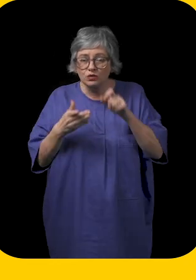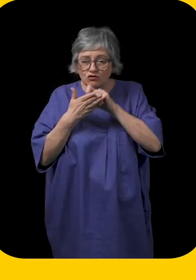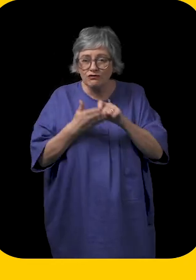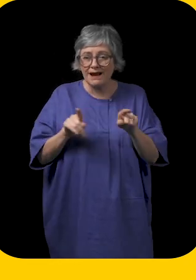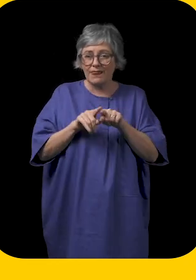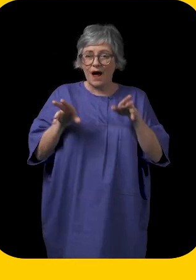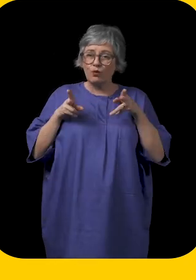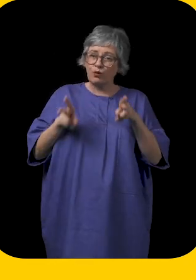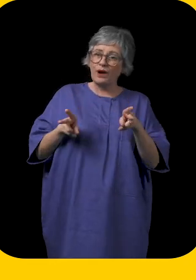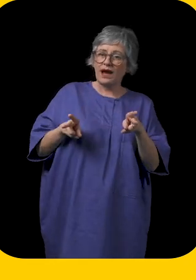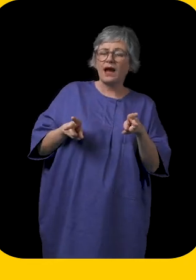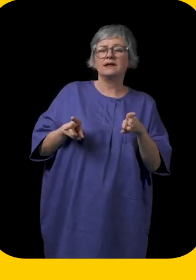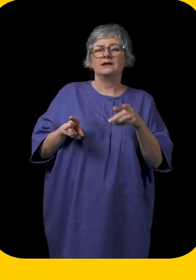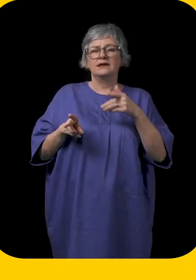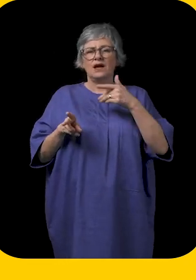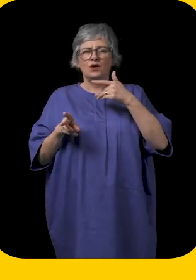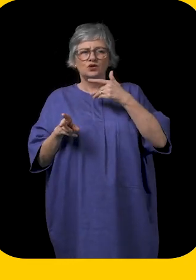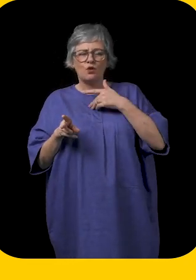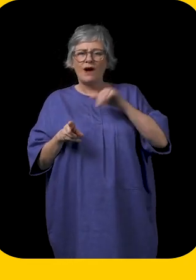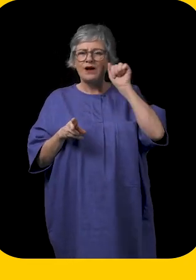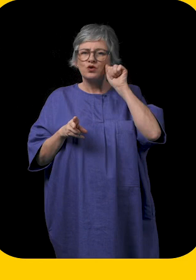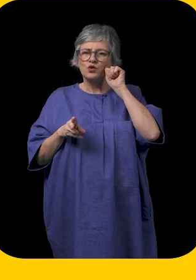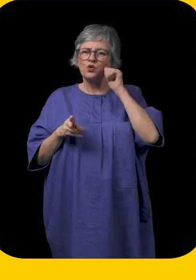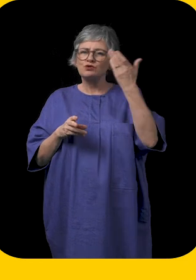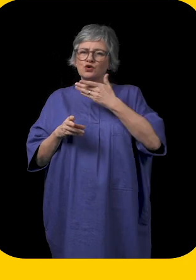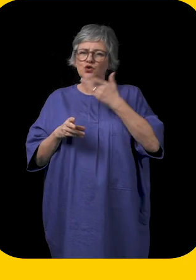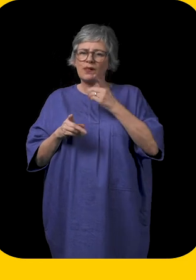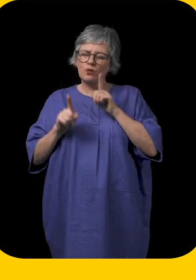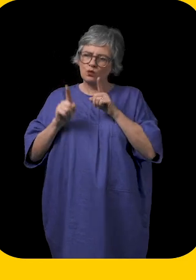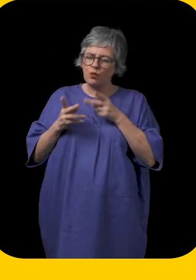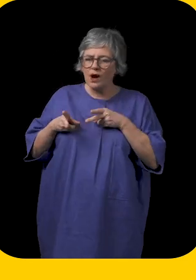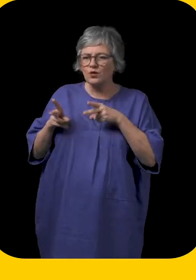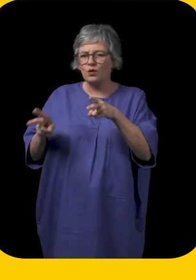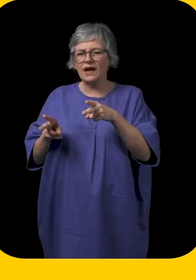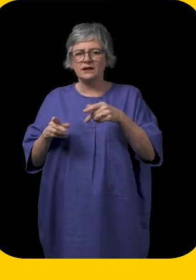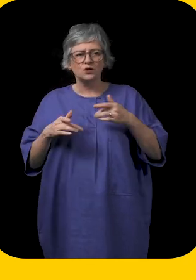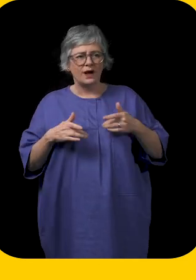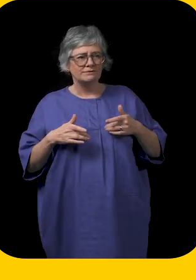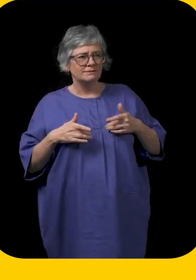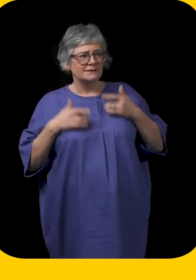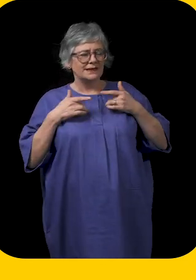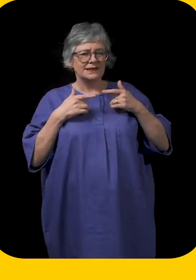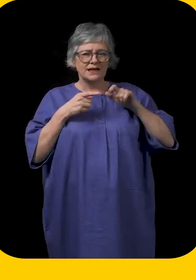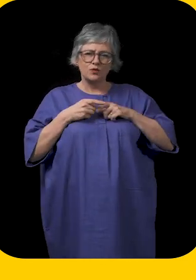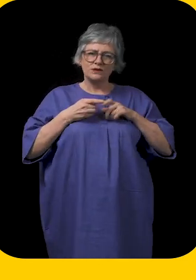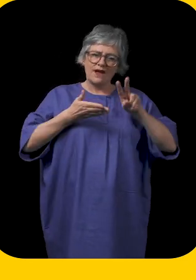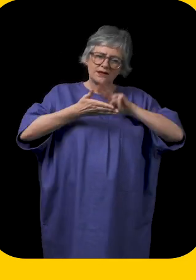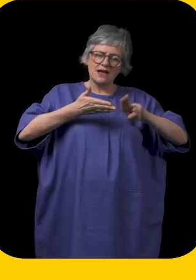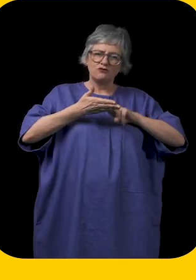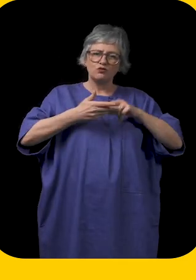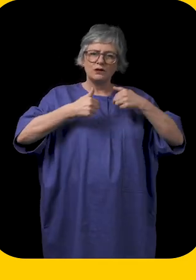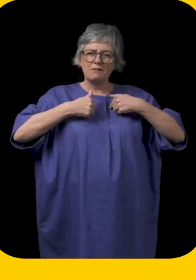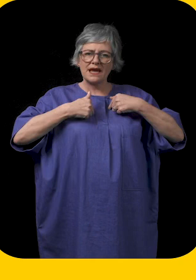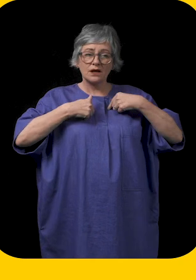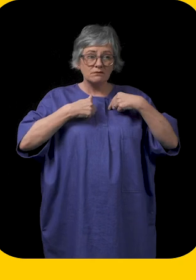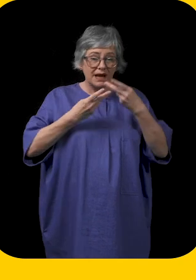were allowed to write poems like that. You know, all the poetry that I was exposed to at school was very much one way. And I didn't know if how I did it in the way that was